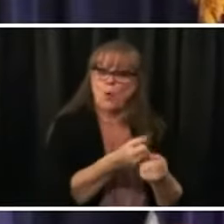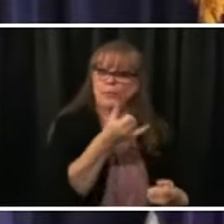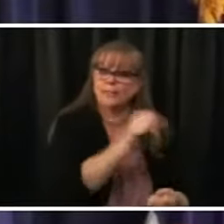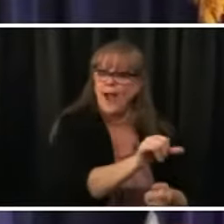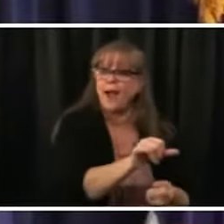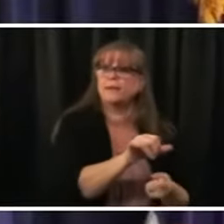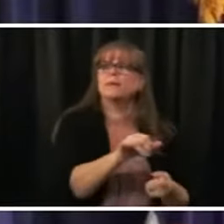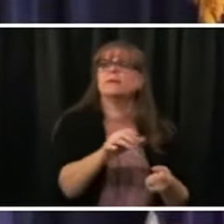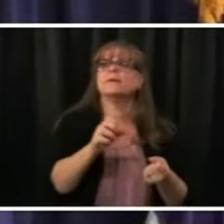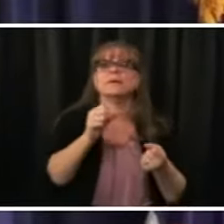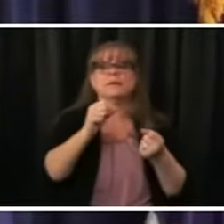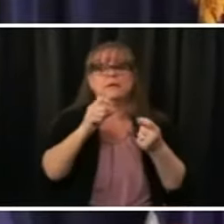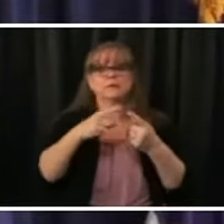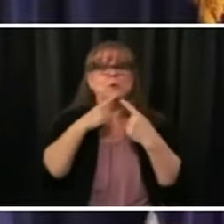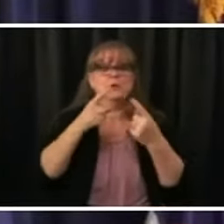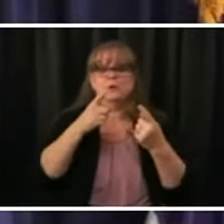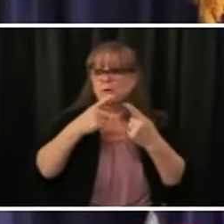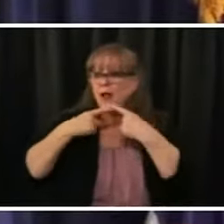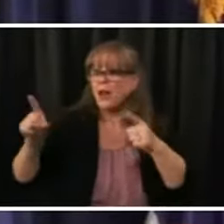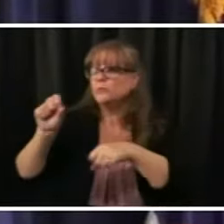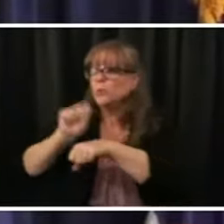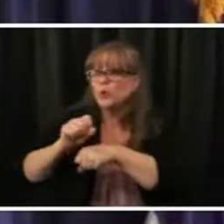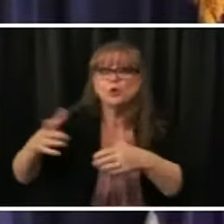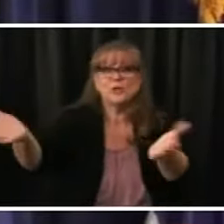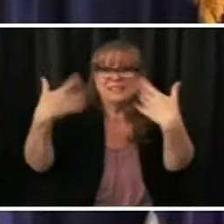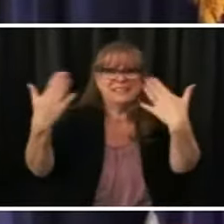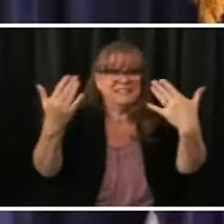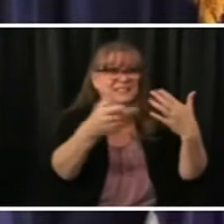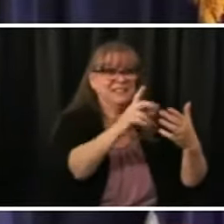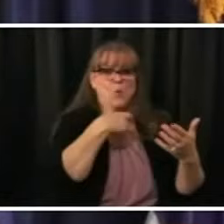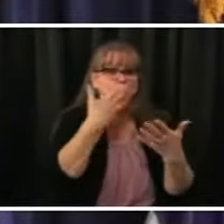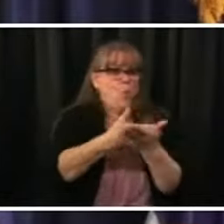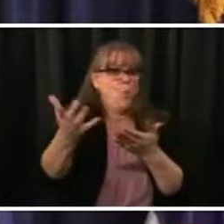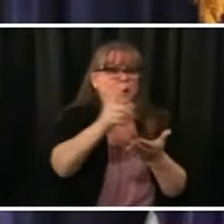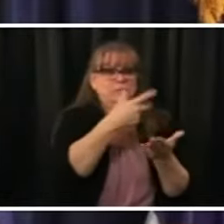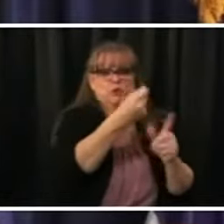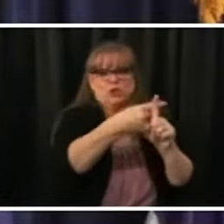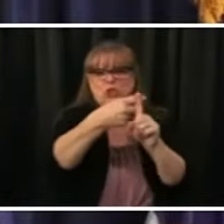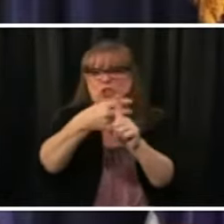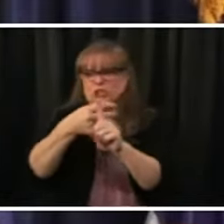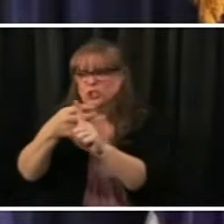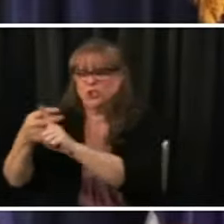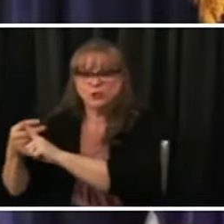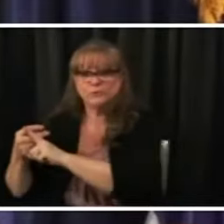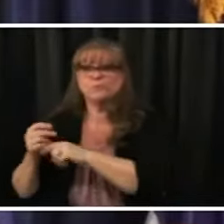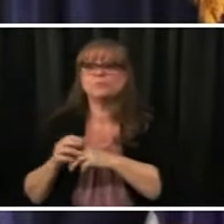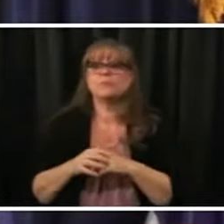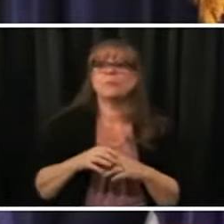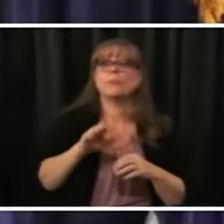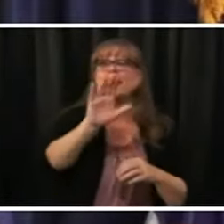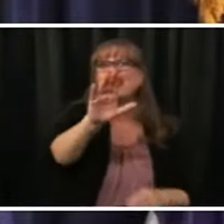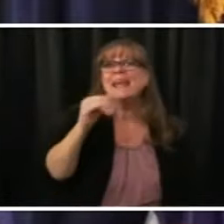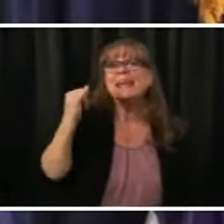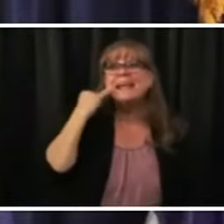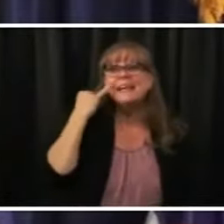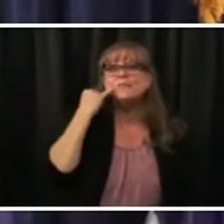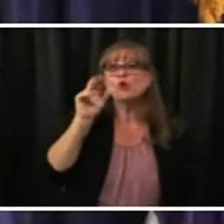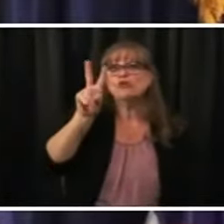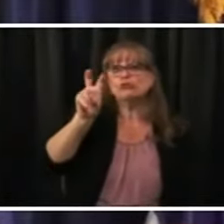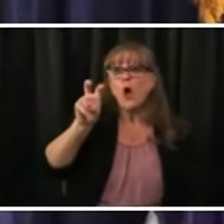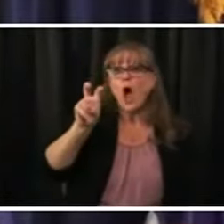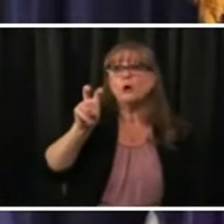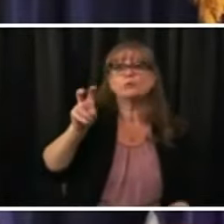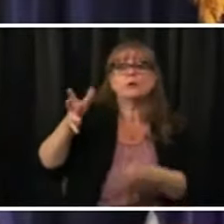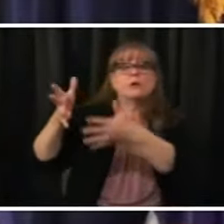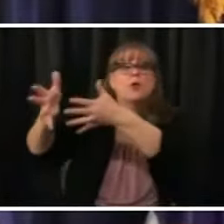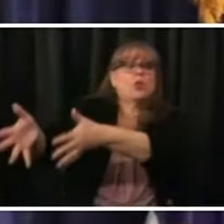no doses are wasted. A far worse scandal would have been had those 200 doses been disposed of. Instead, thanks to